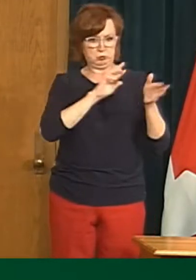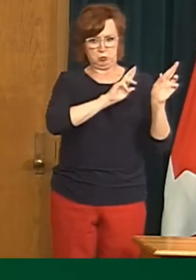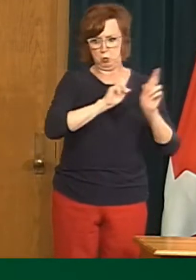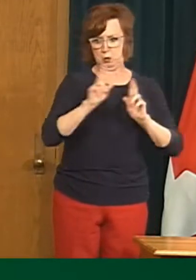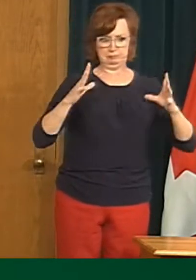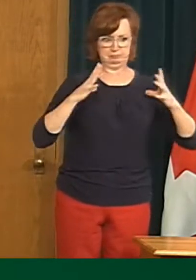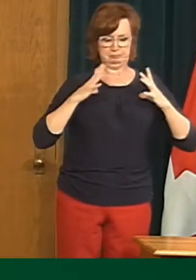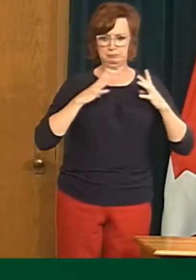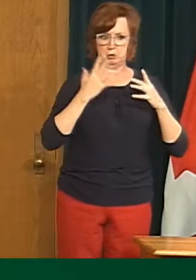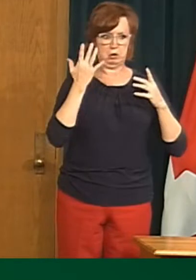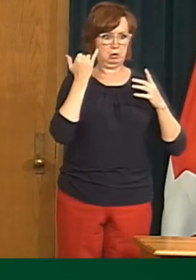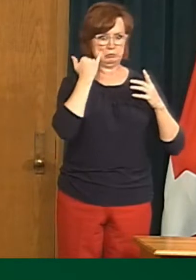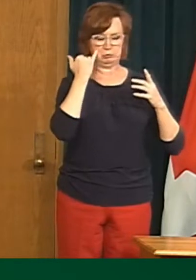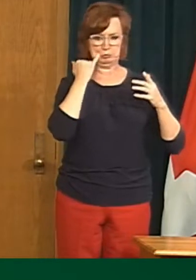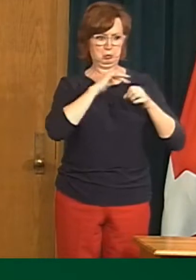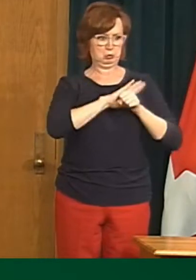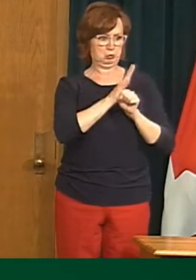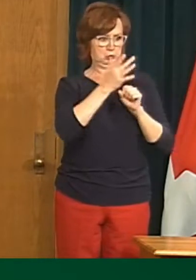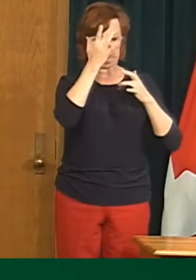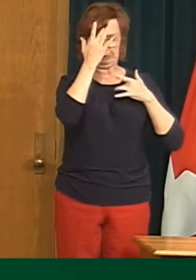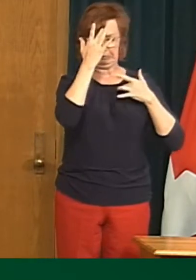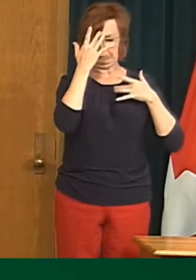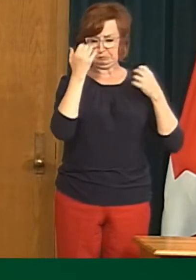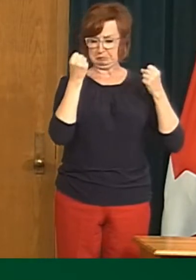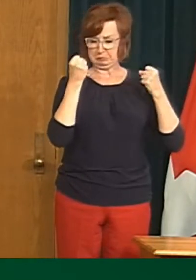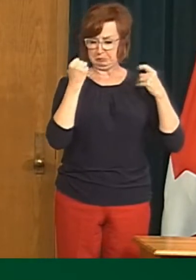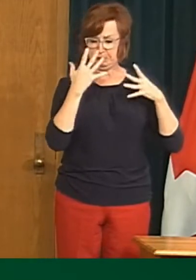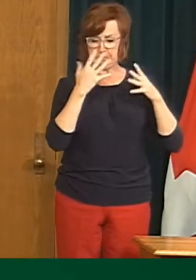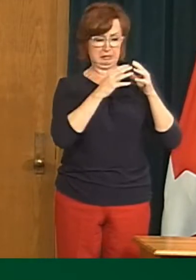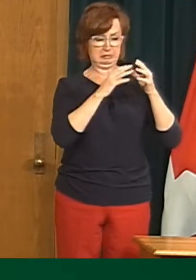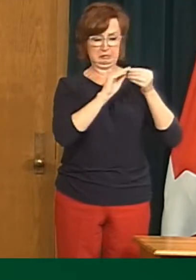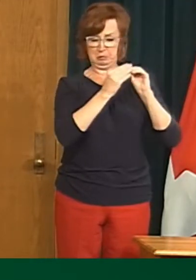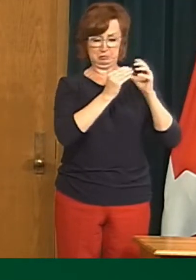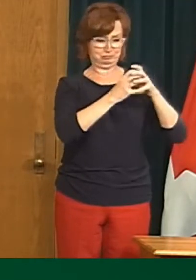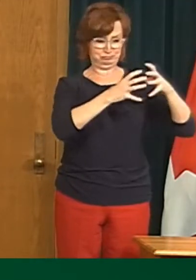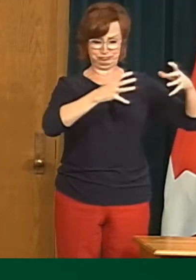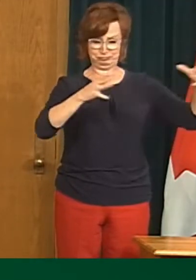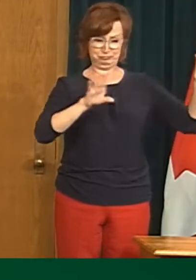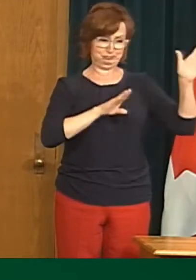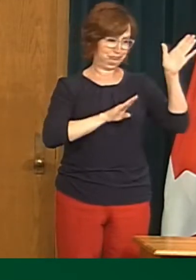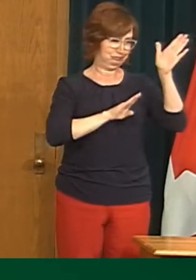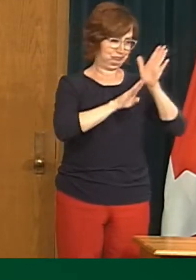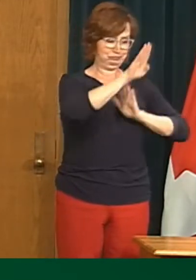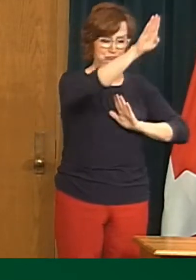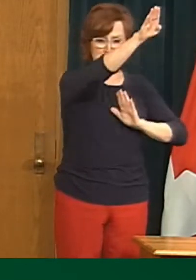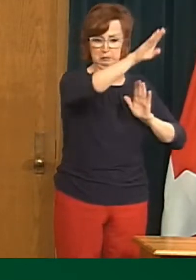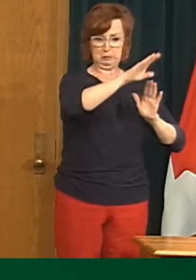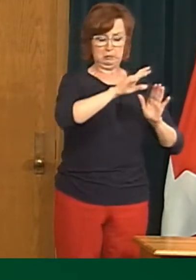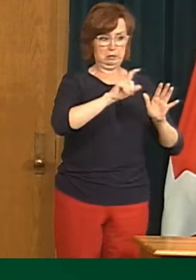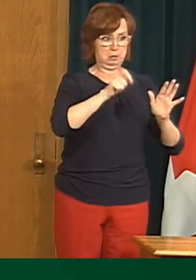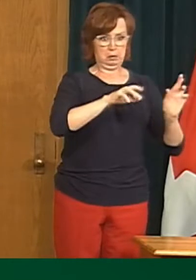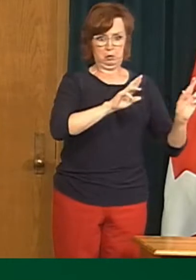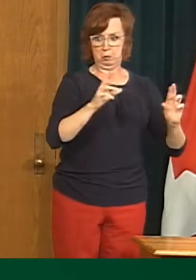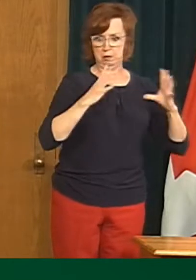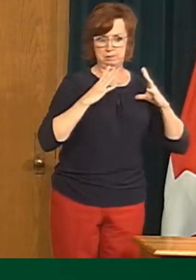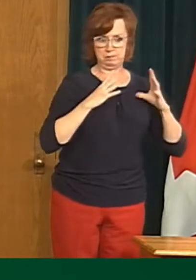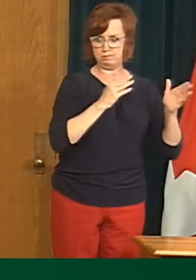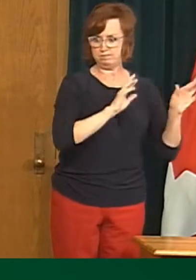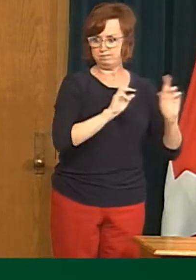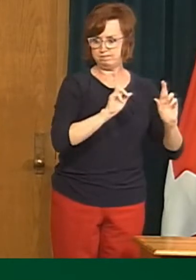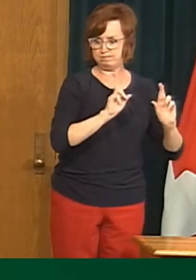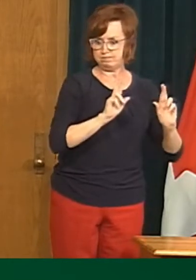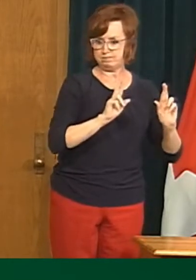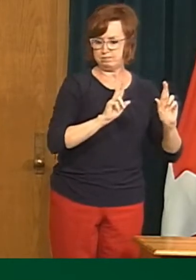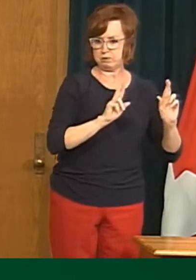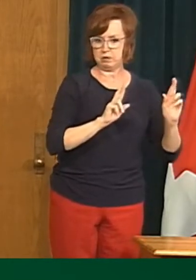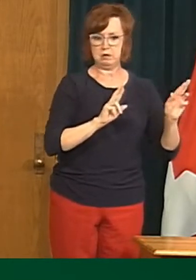COVID-19 patients in our hospitals in communities across Saskatchewan. We have to be ready. But thanks to the actions of